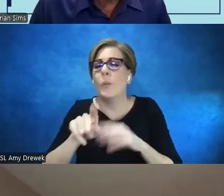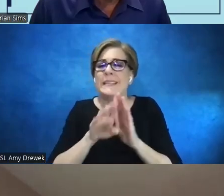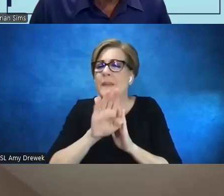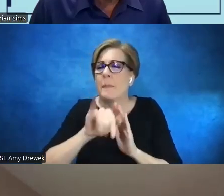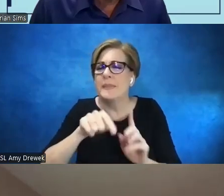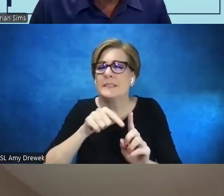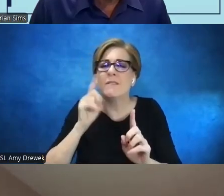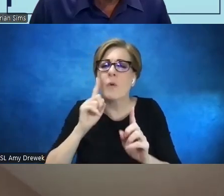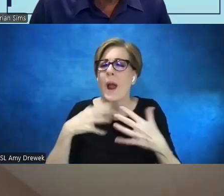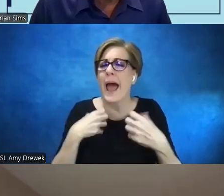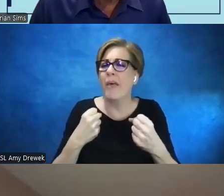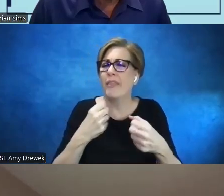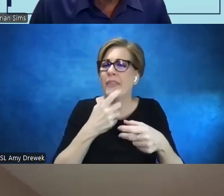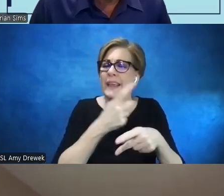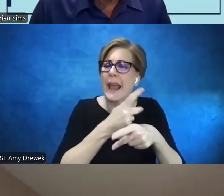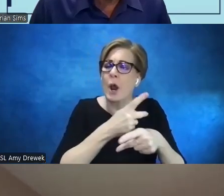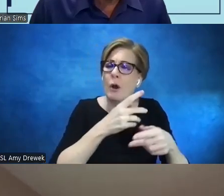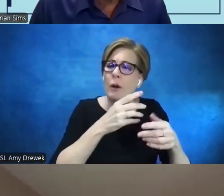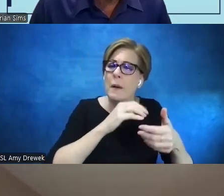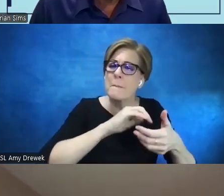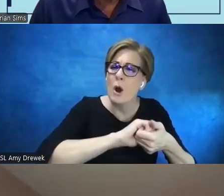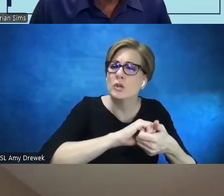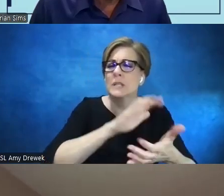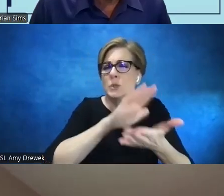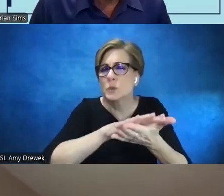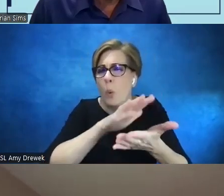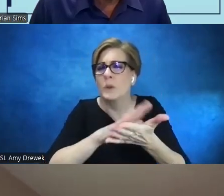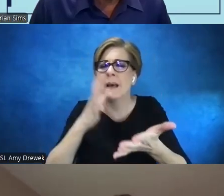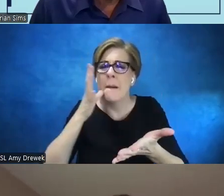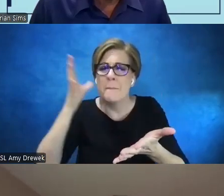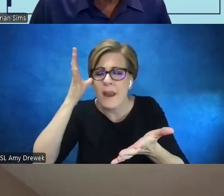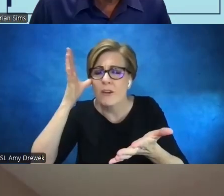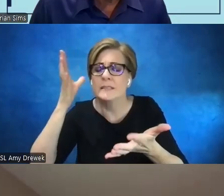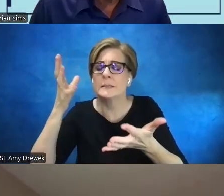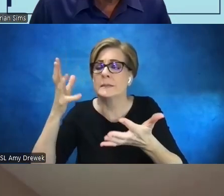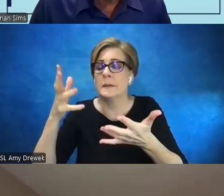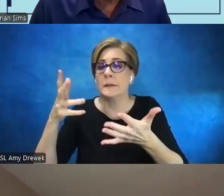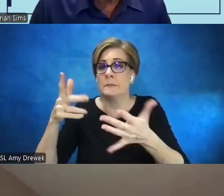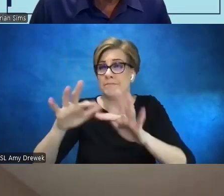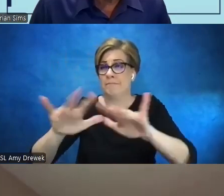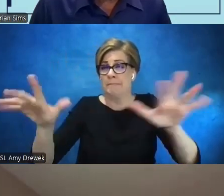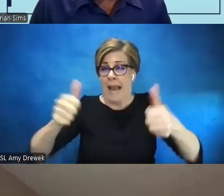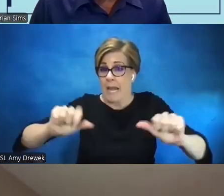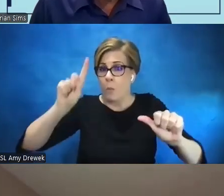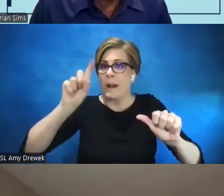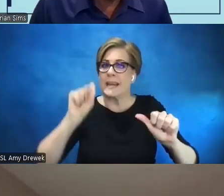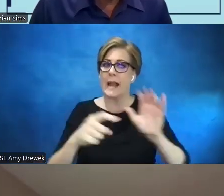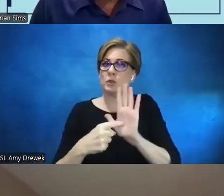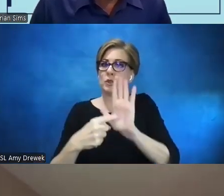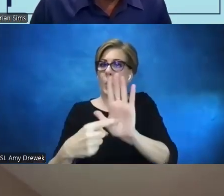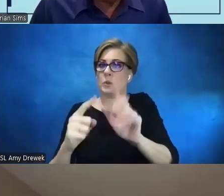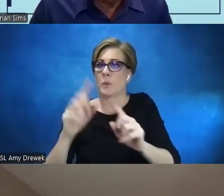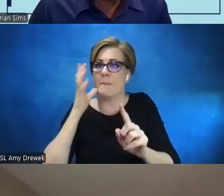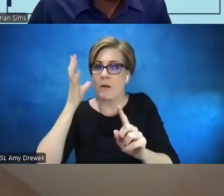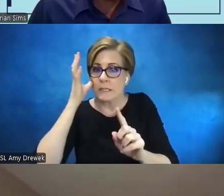schools, faith communities, really anybody to share with a parent after their child has made a suicide attempt. The